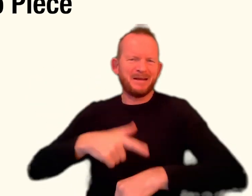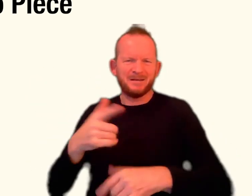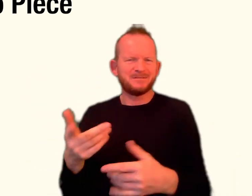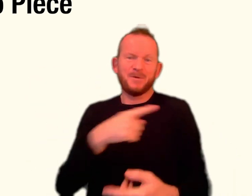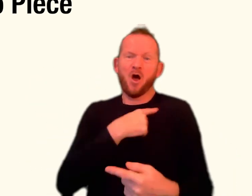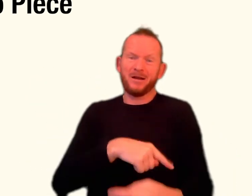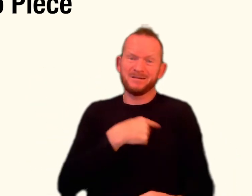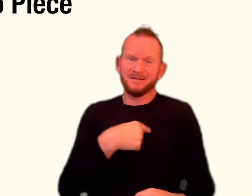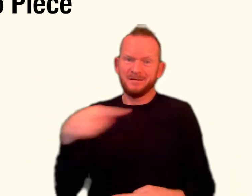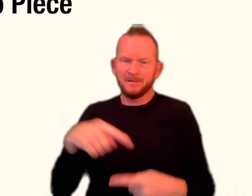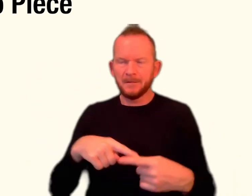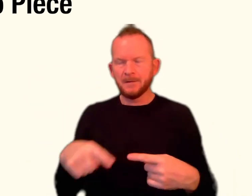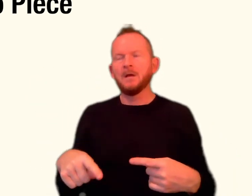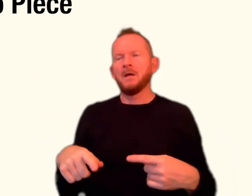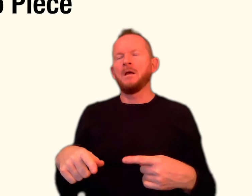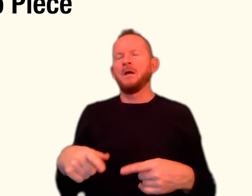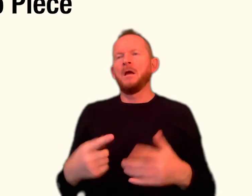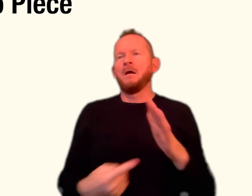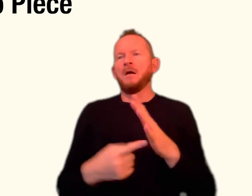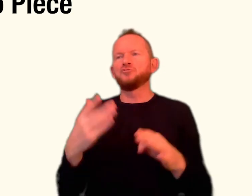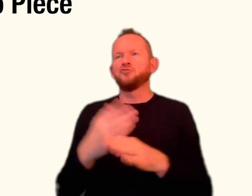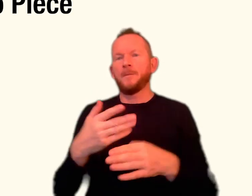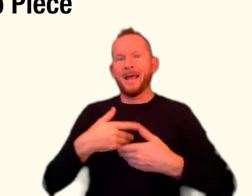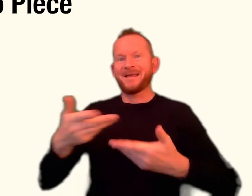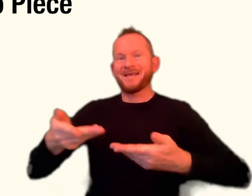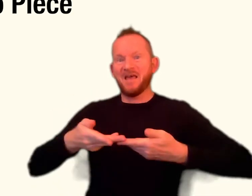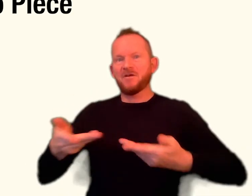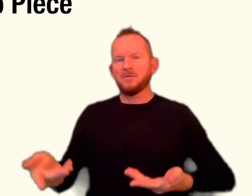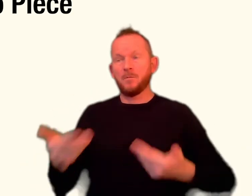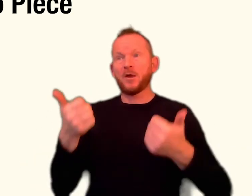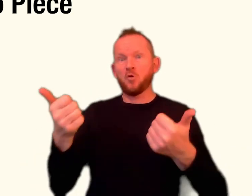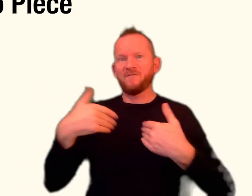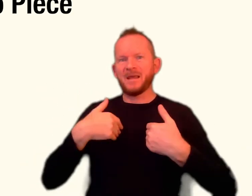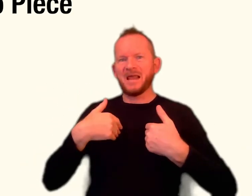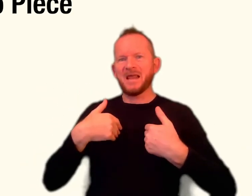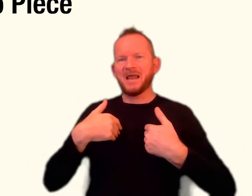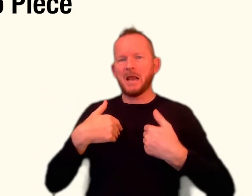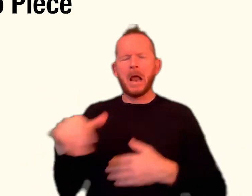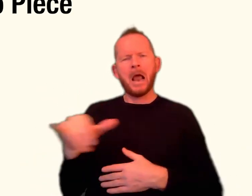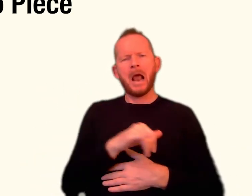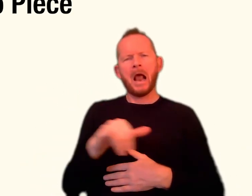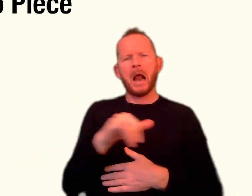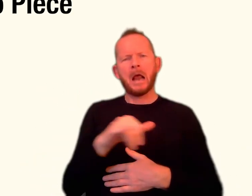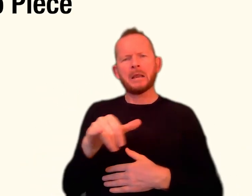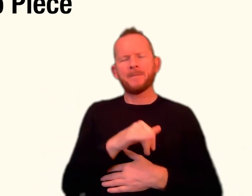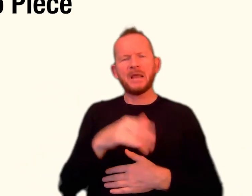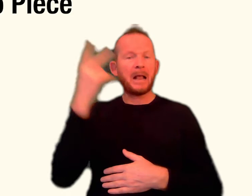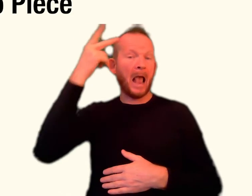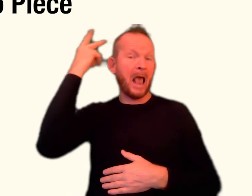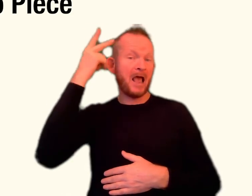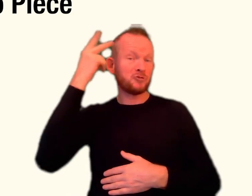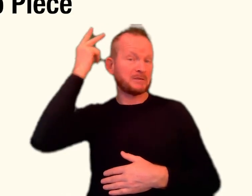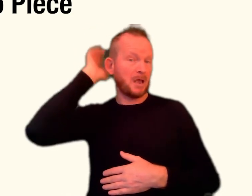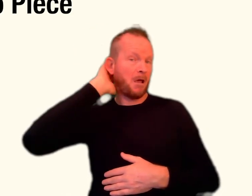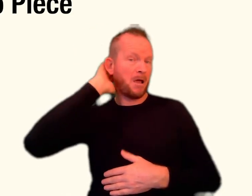And essentially, the job I was given that would be good for me was either being a hairdresser,